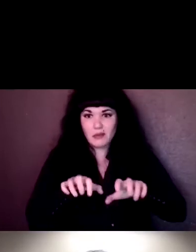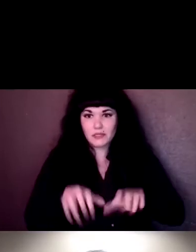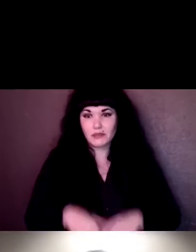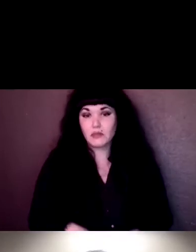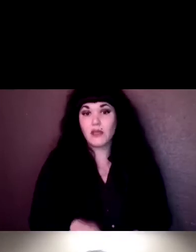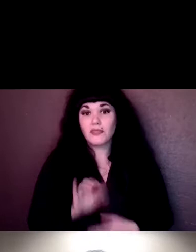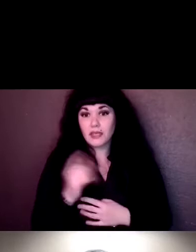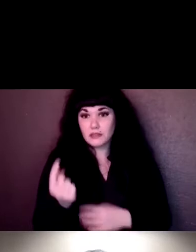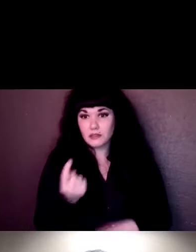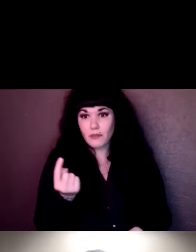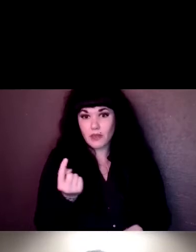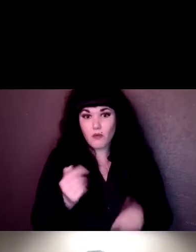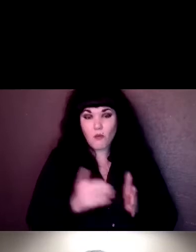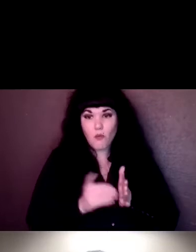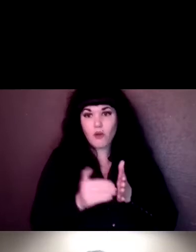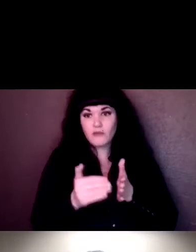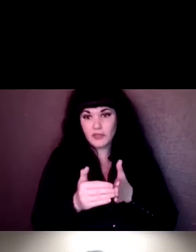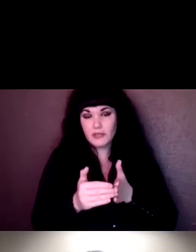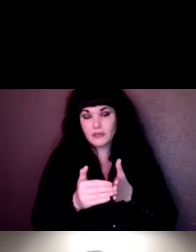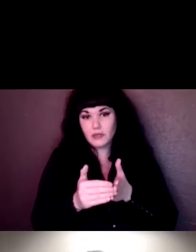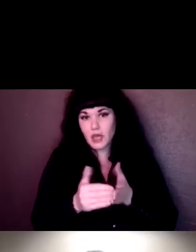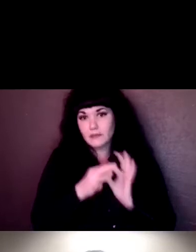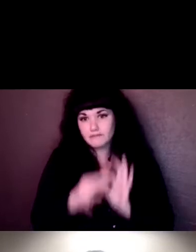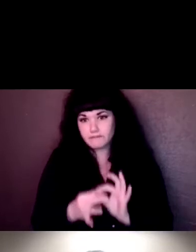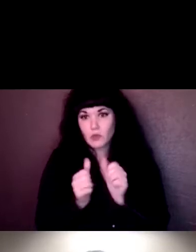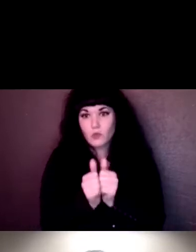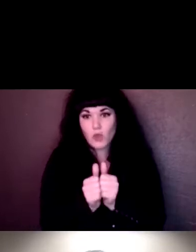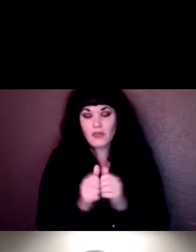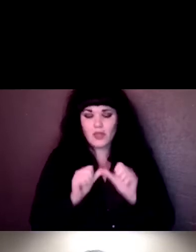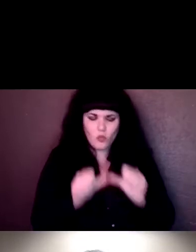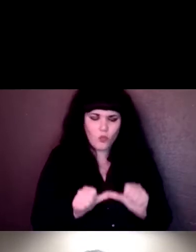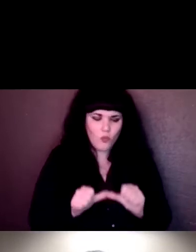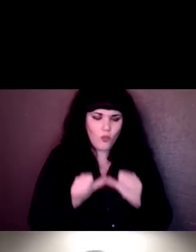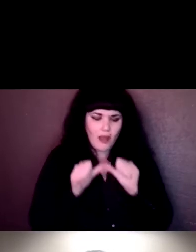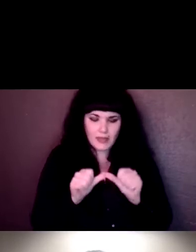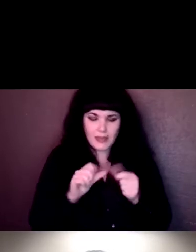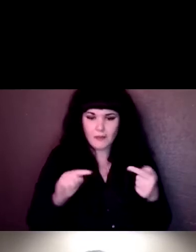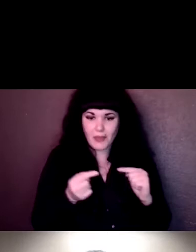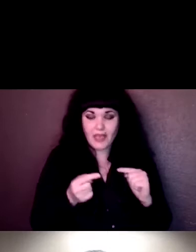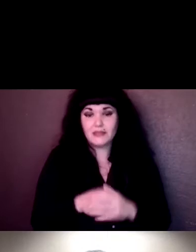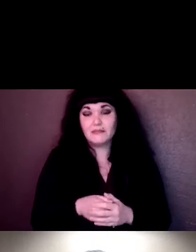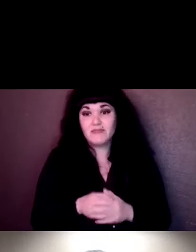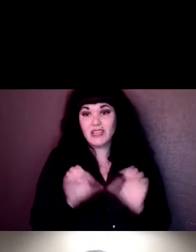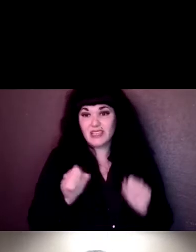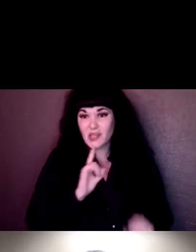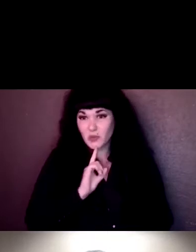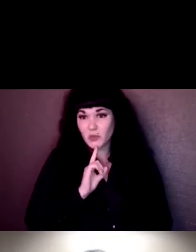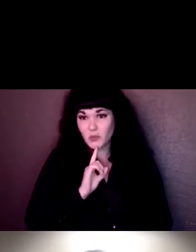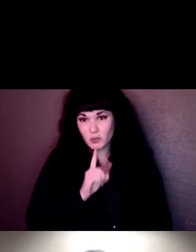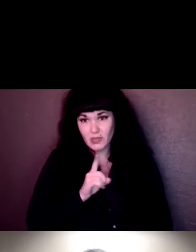This is something that often accompanies chronic pain, and that can be very significant. That can